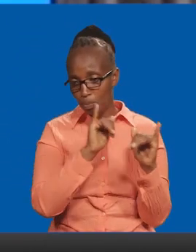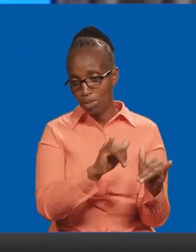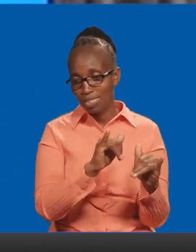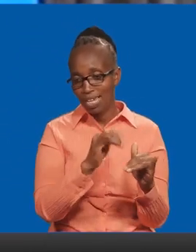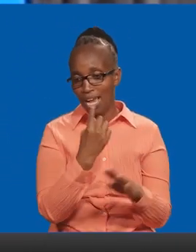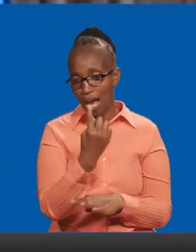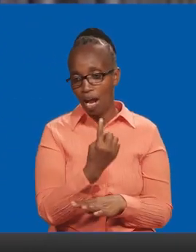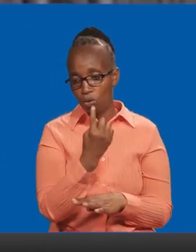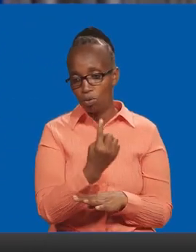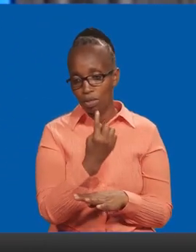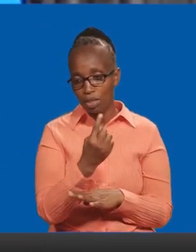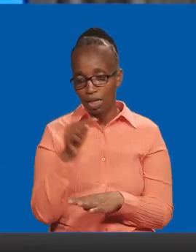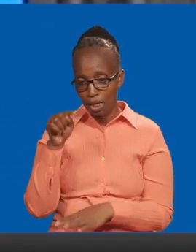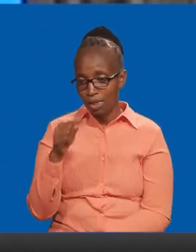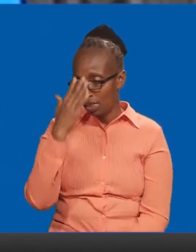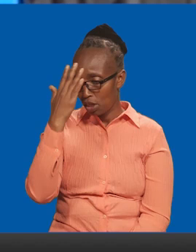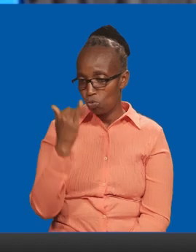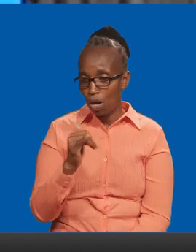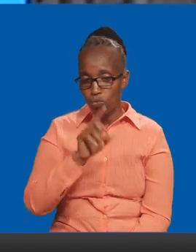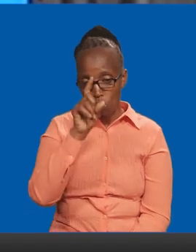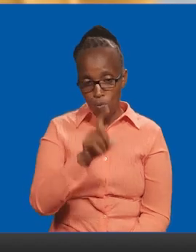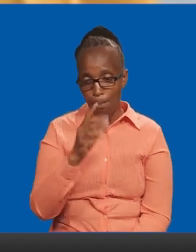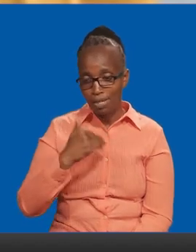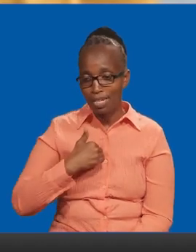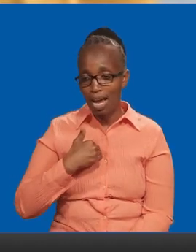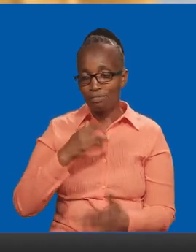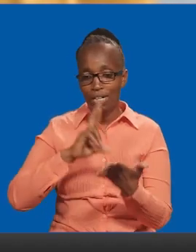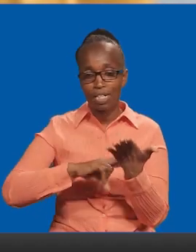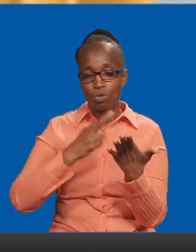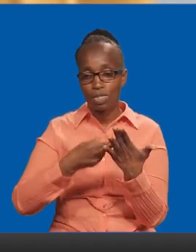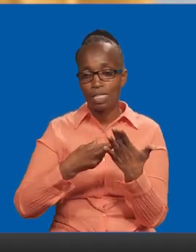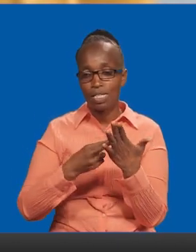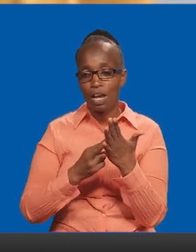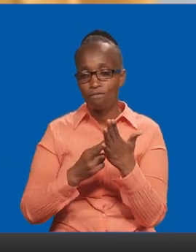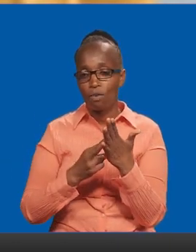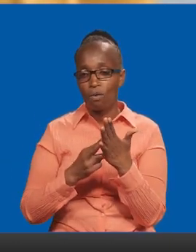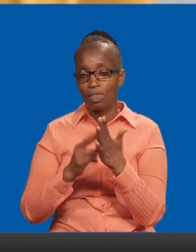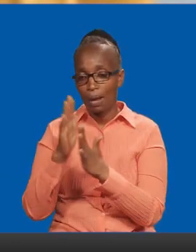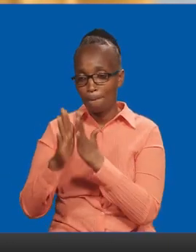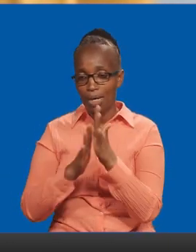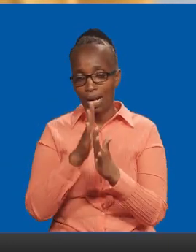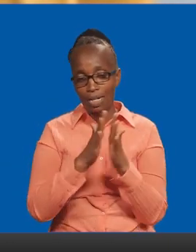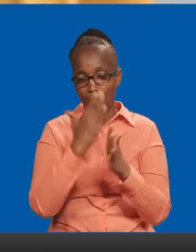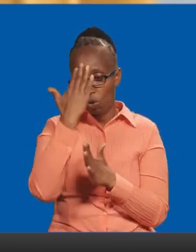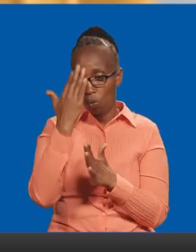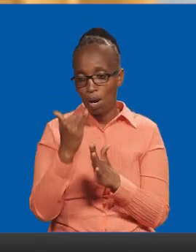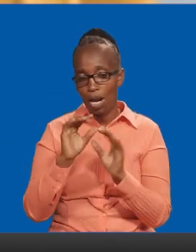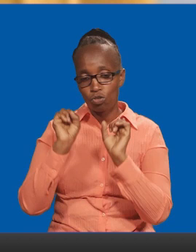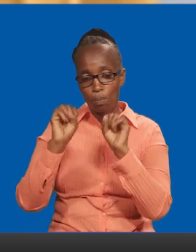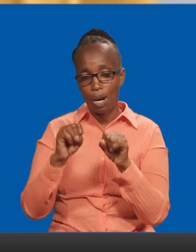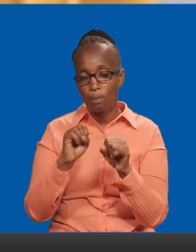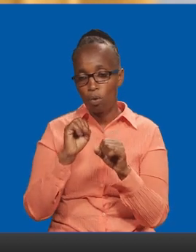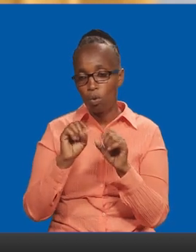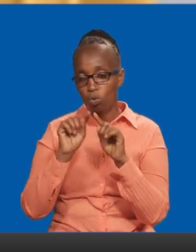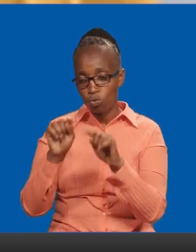sustain this response on their own. And that is why we must have a robust resource mobilization